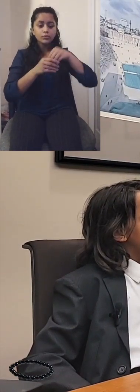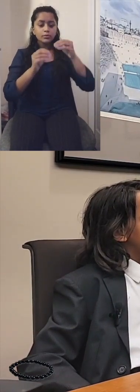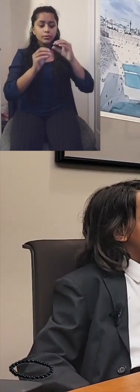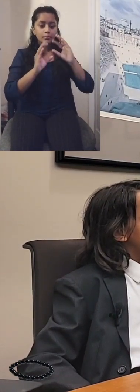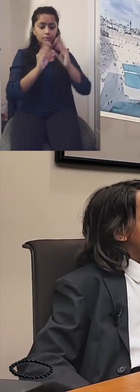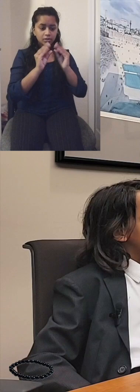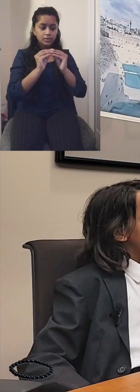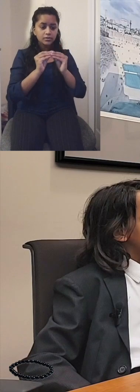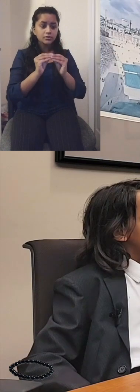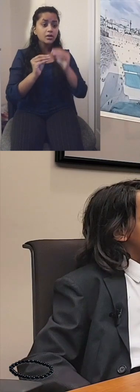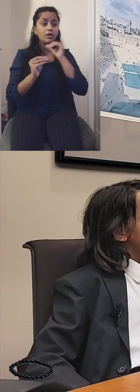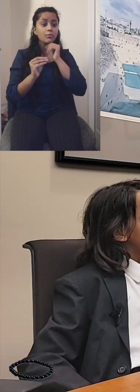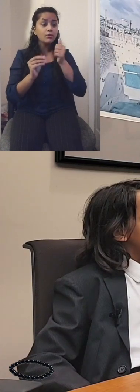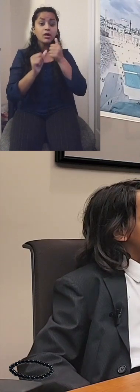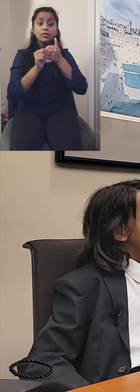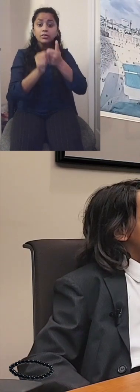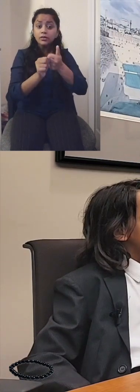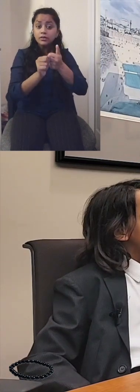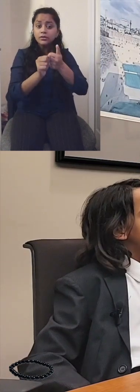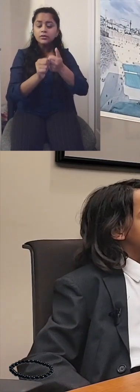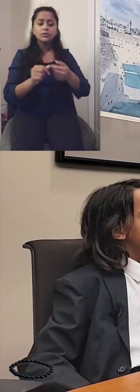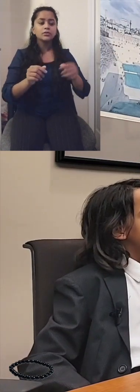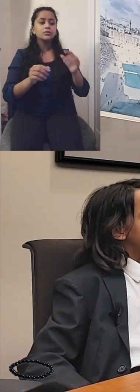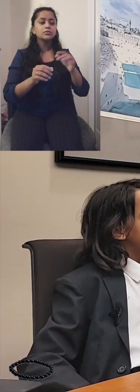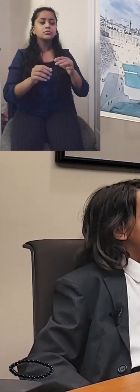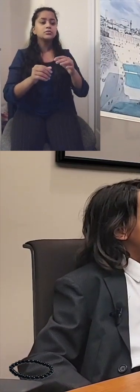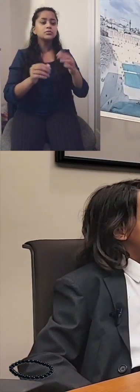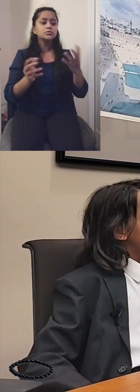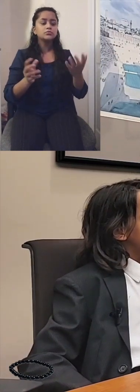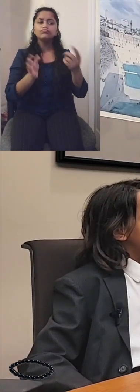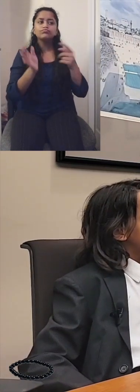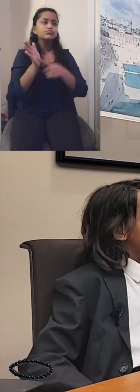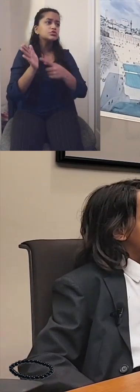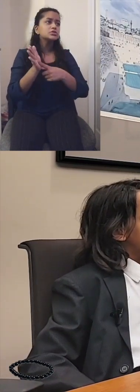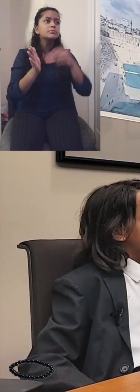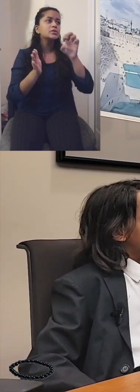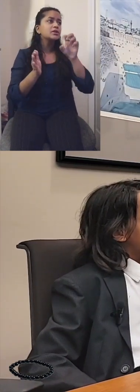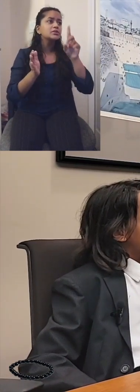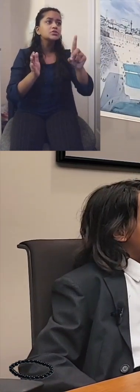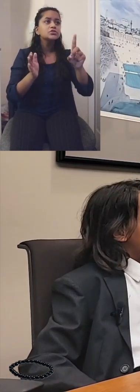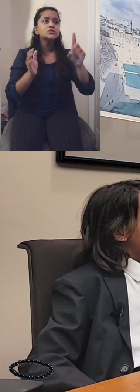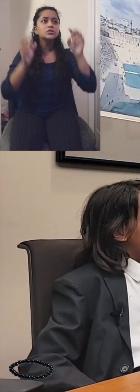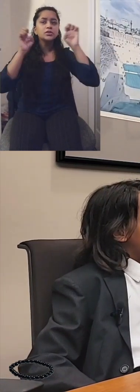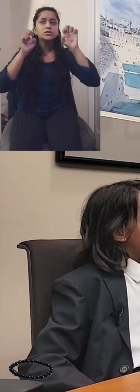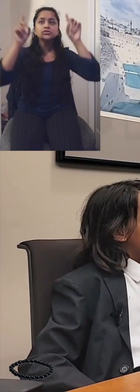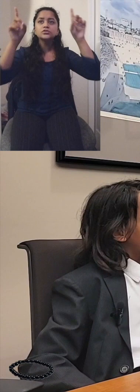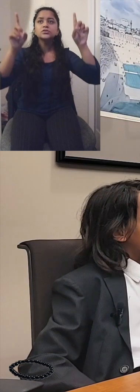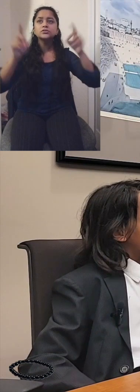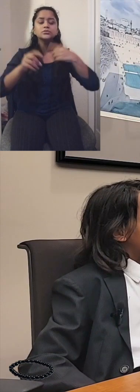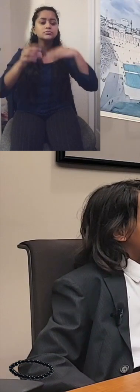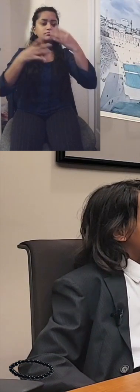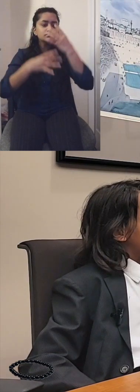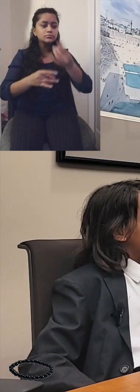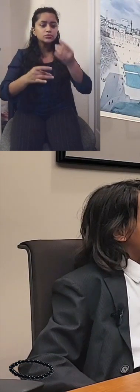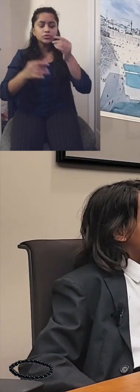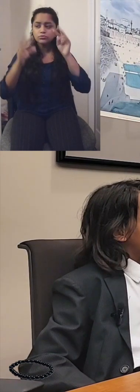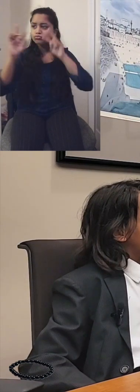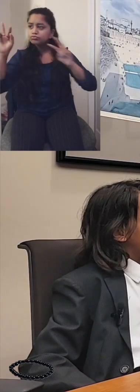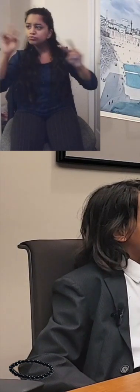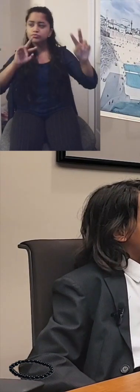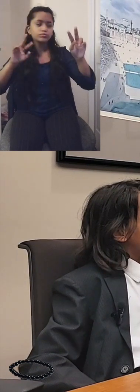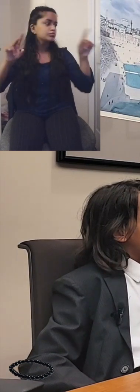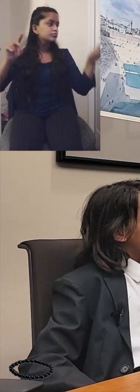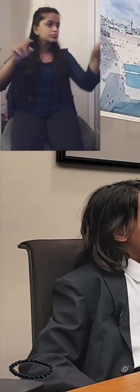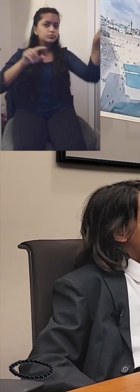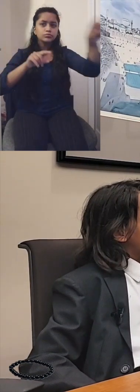areas it is not for me to lead on, if we're talking about education in schools, for example, it's still very interesting to get